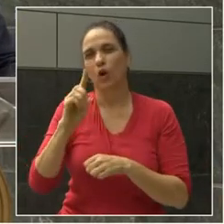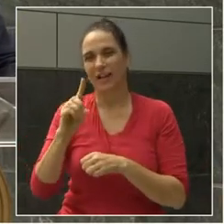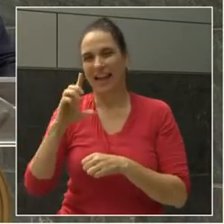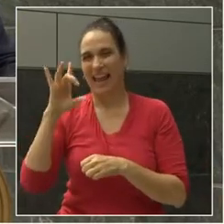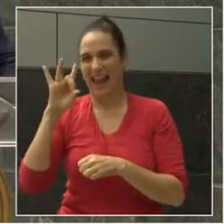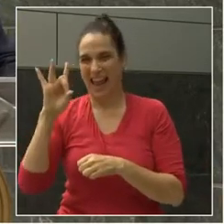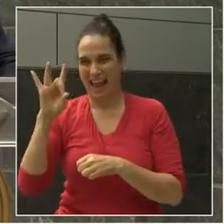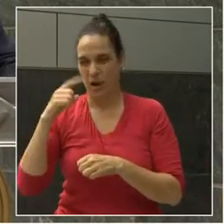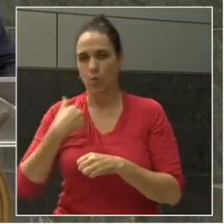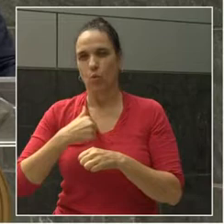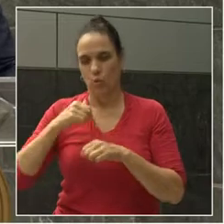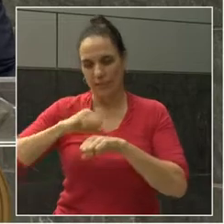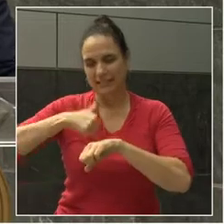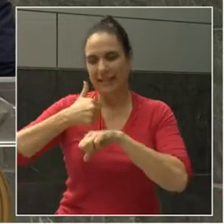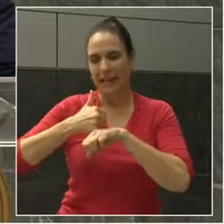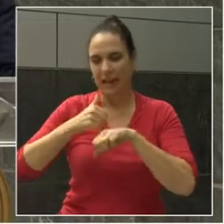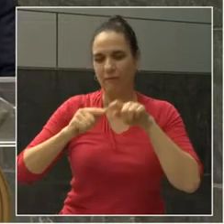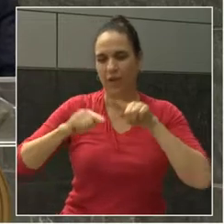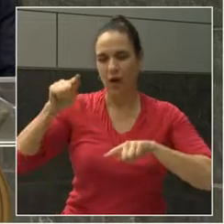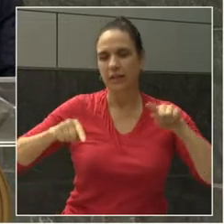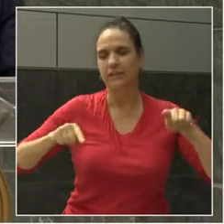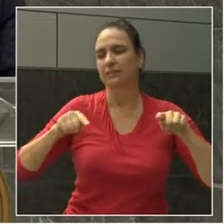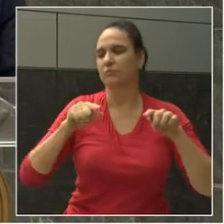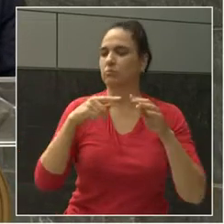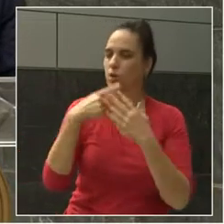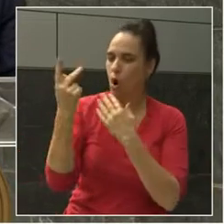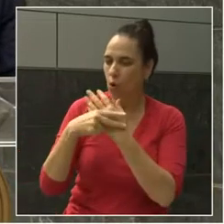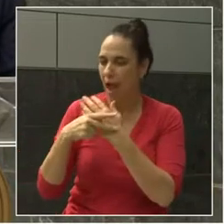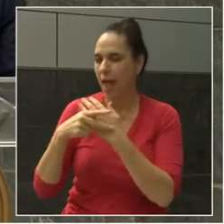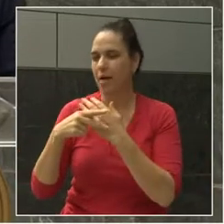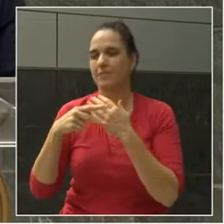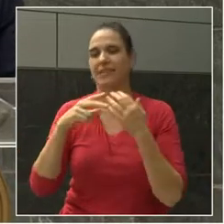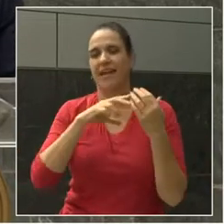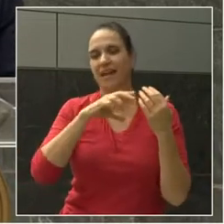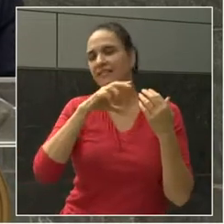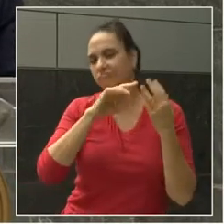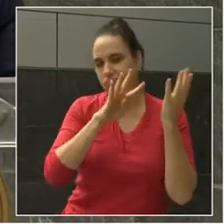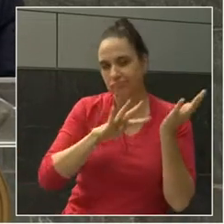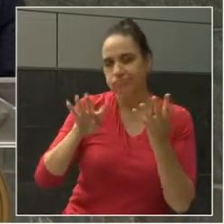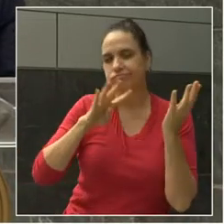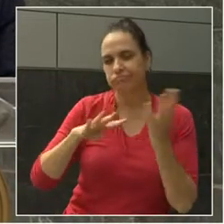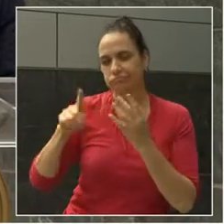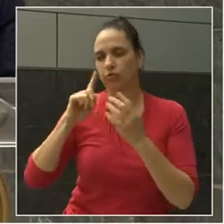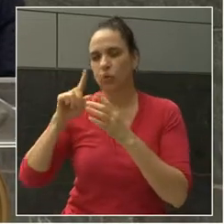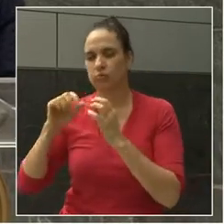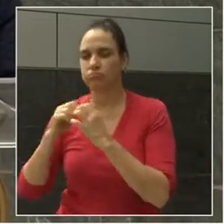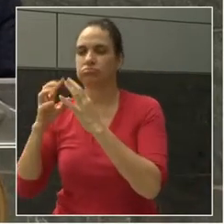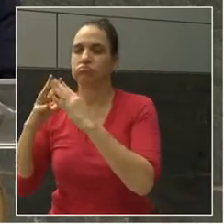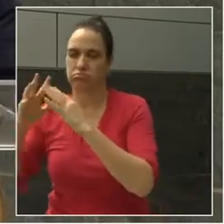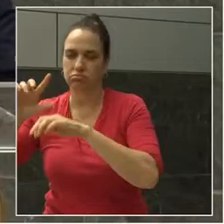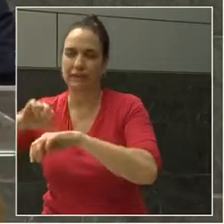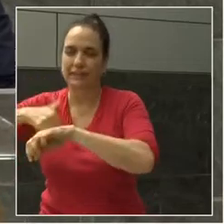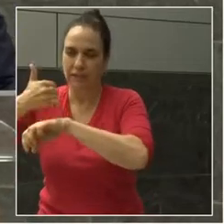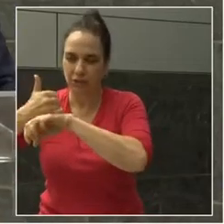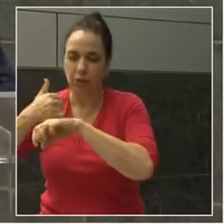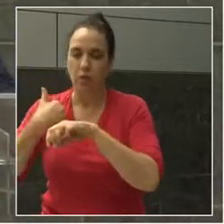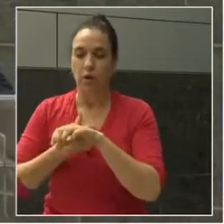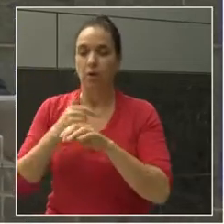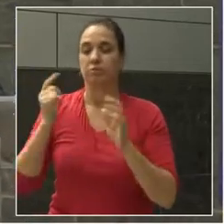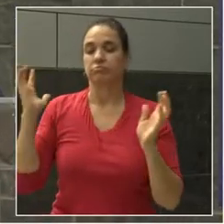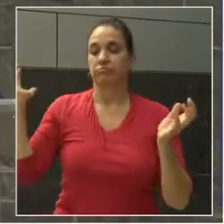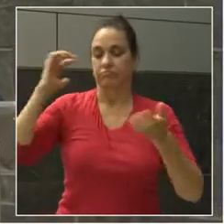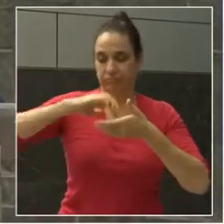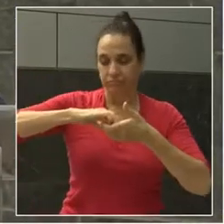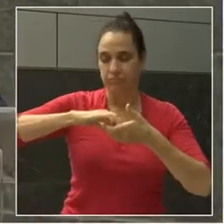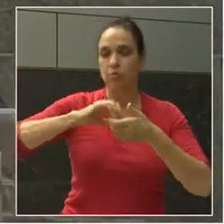pipeline programs and initiatives, the George Washington University remains committed to working in lockstep with the district to